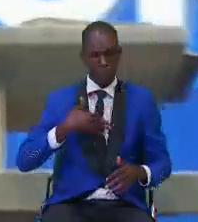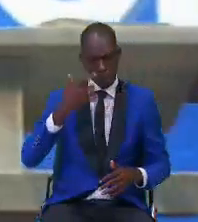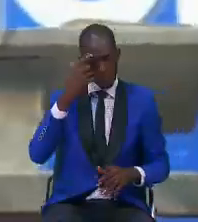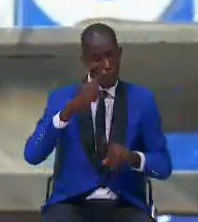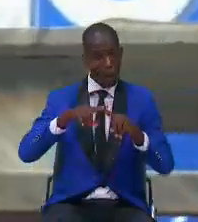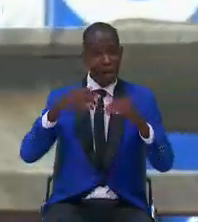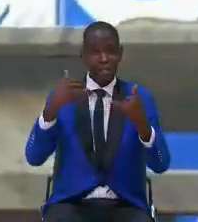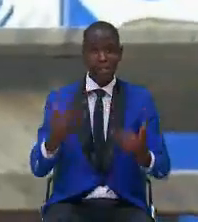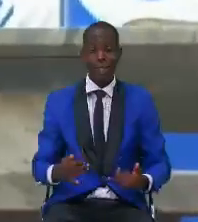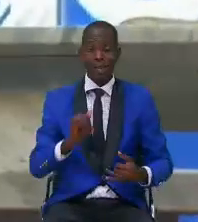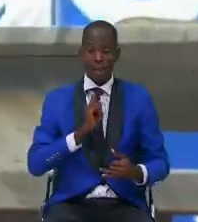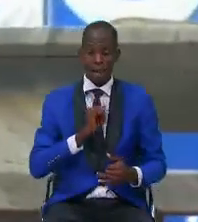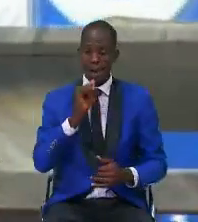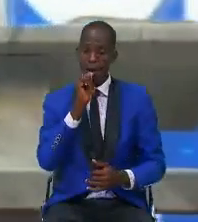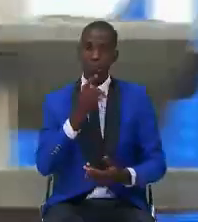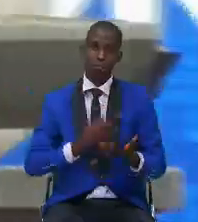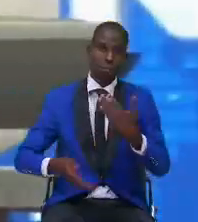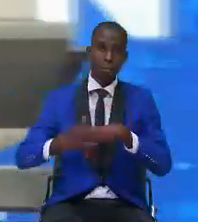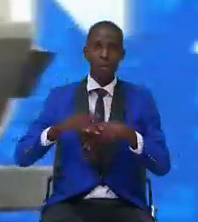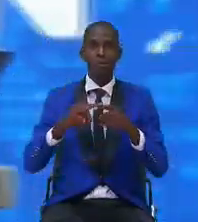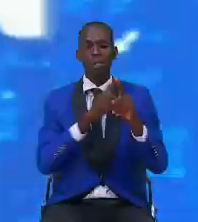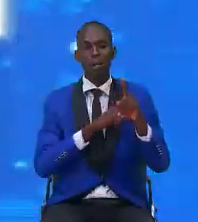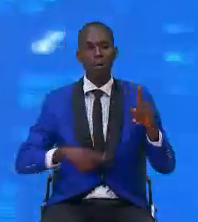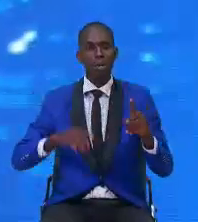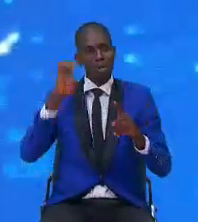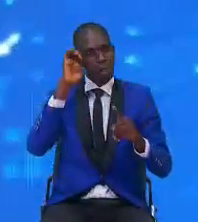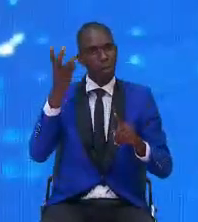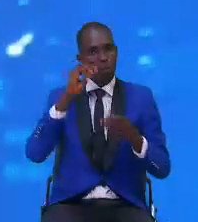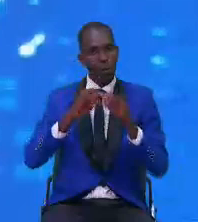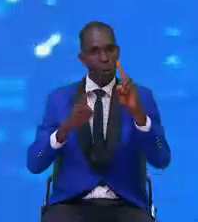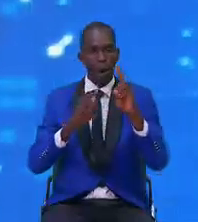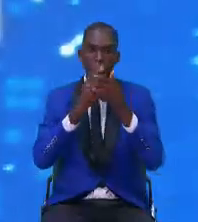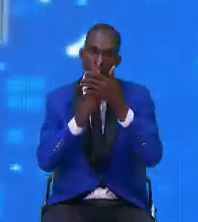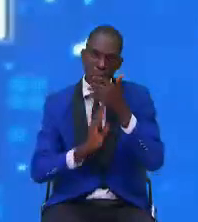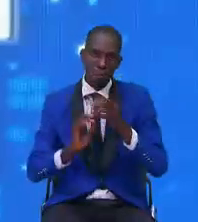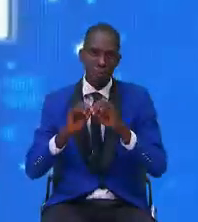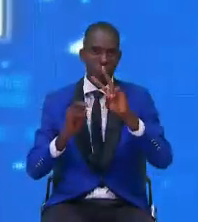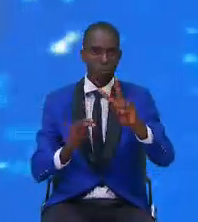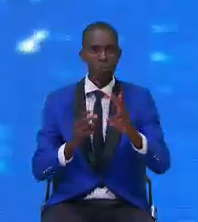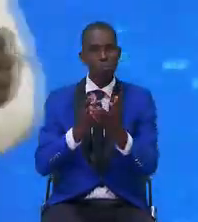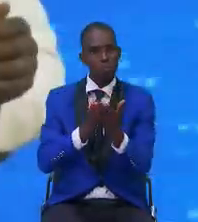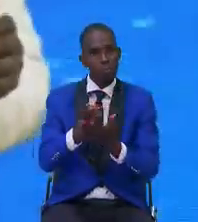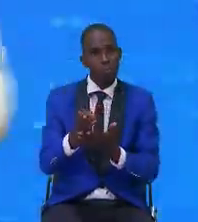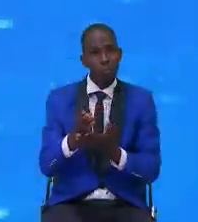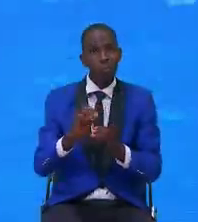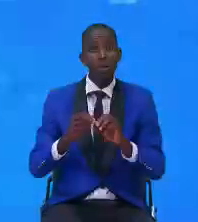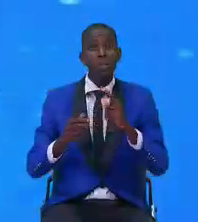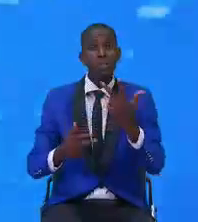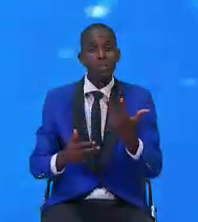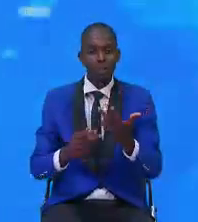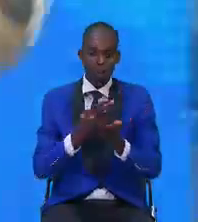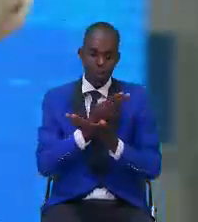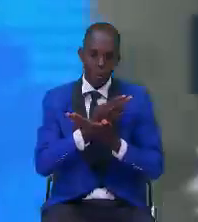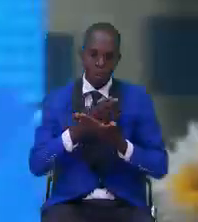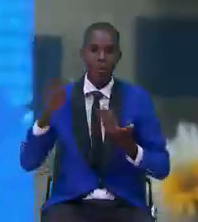now I've come to the Lord. He was humble. He was honest. And then holiness came